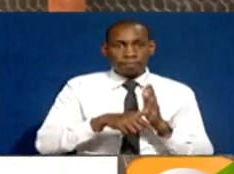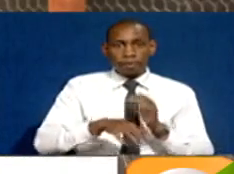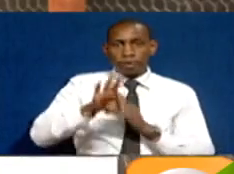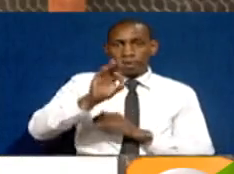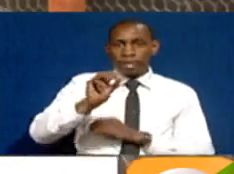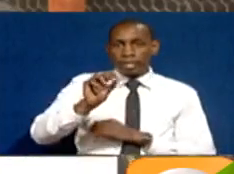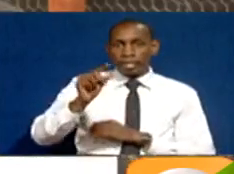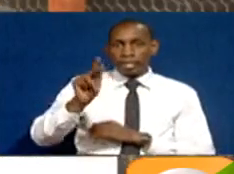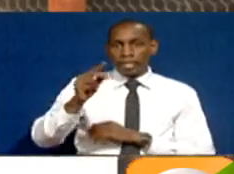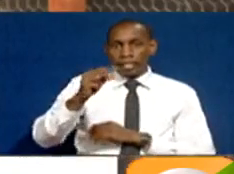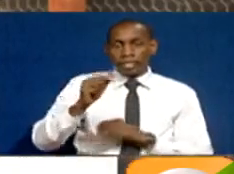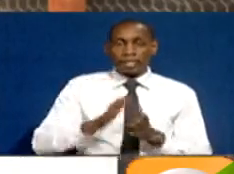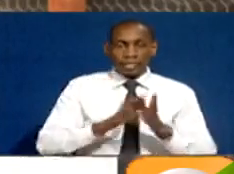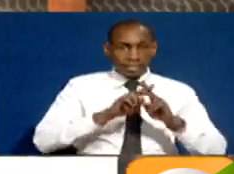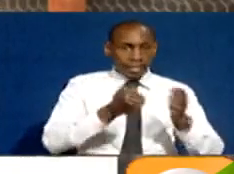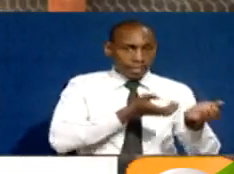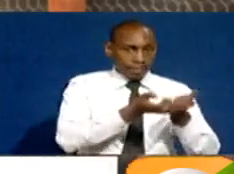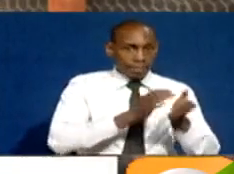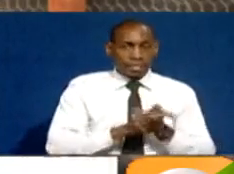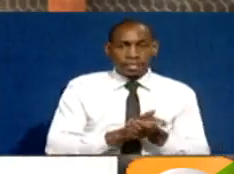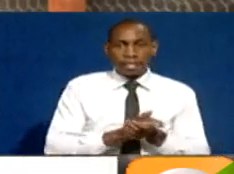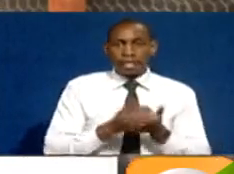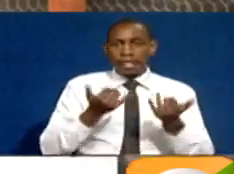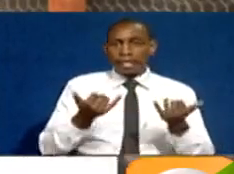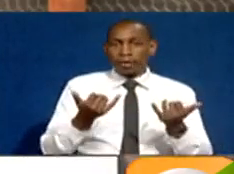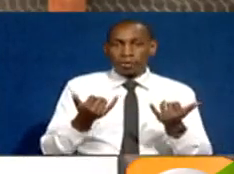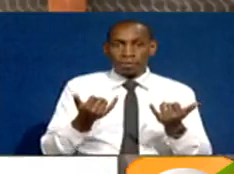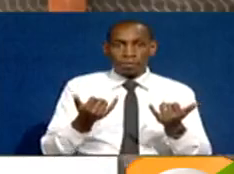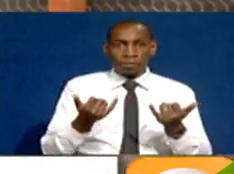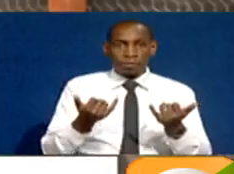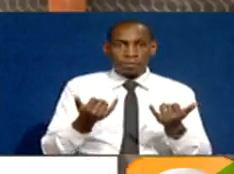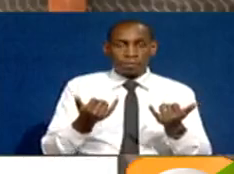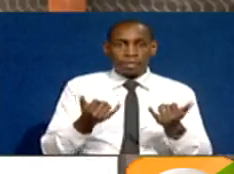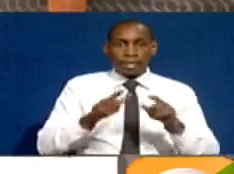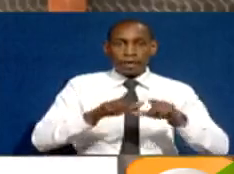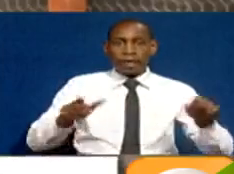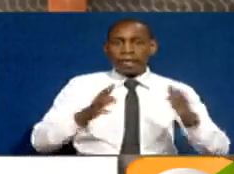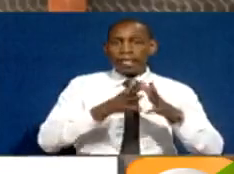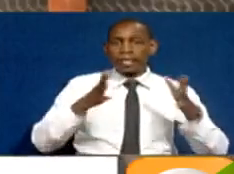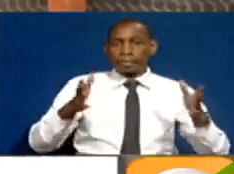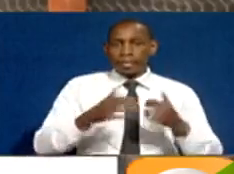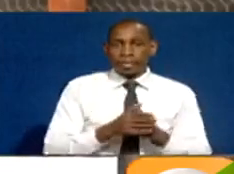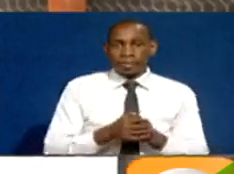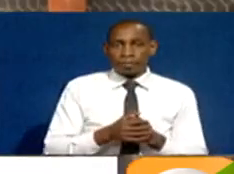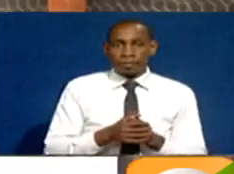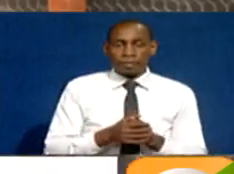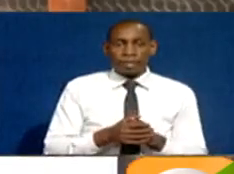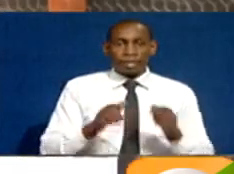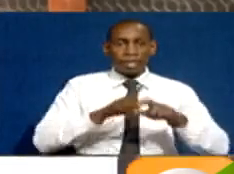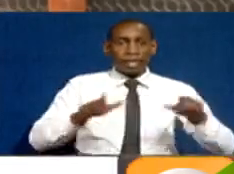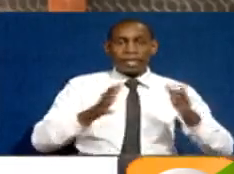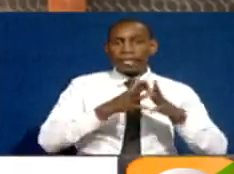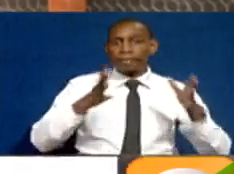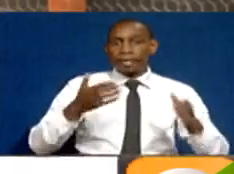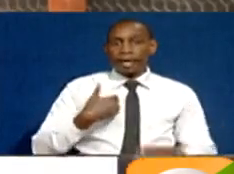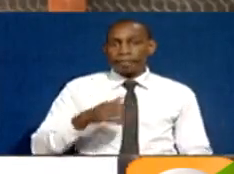cages. That's how I started now. Now I've been growing from 30 cages, now I have a big farm. From 2 pens, now I have a very big farm. I